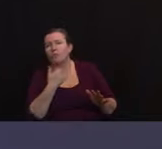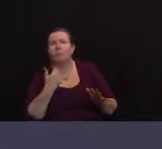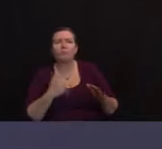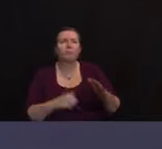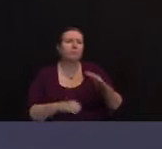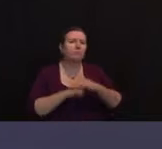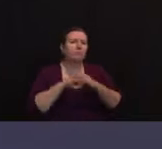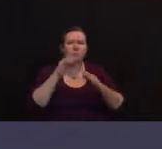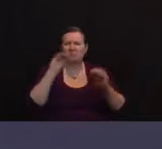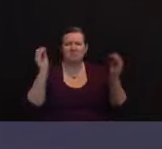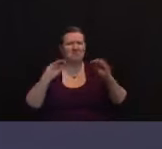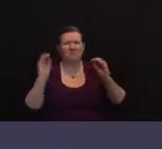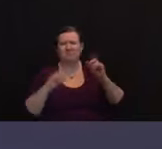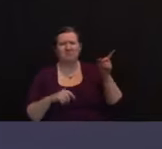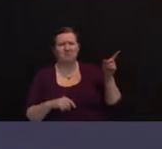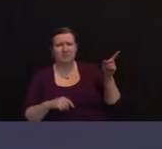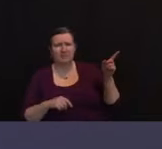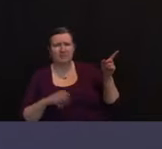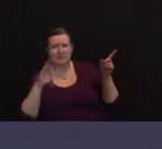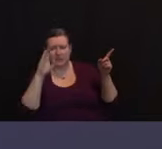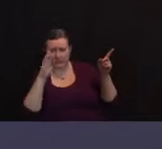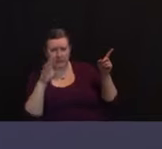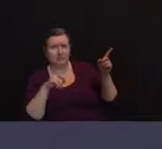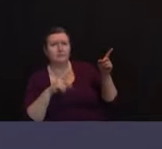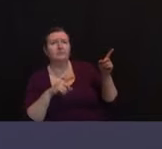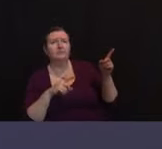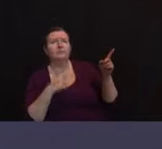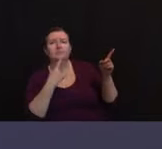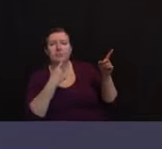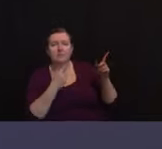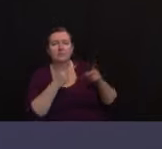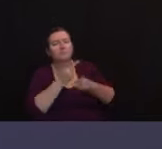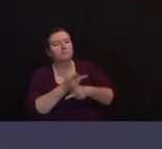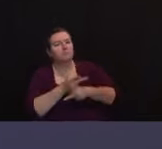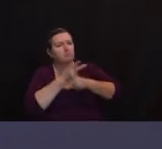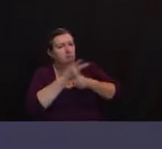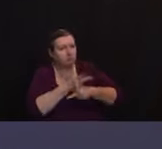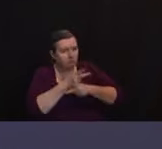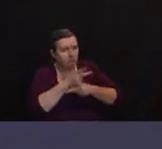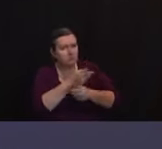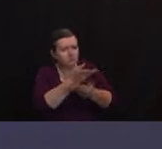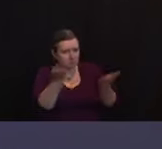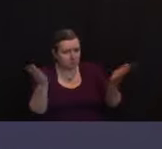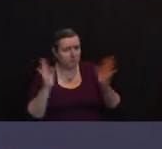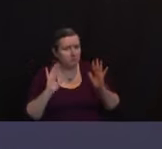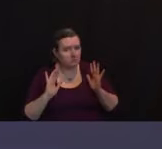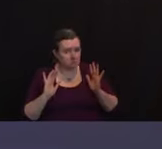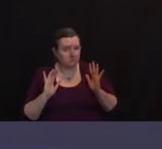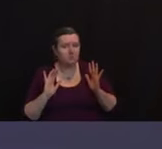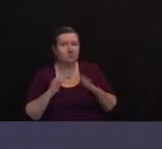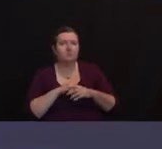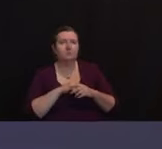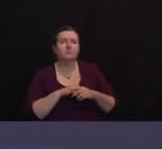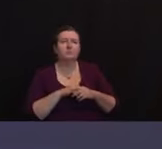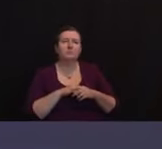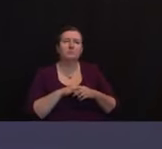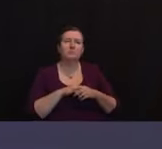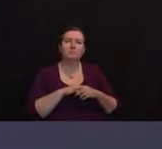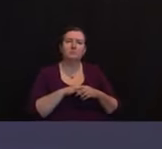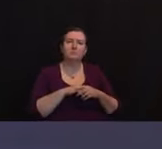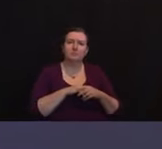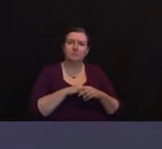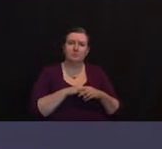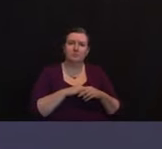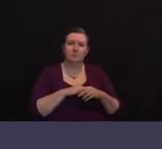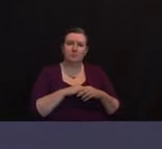saying explicitly, be cautious. They've been quite critical, I think, of indoor capacities going to 100,